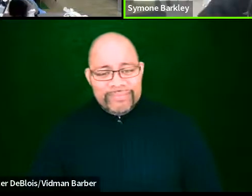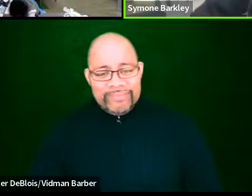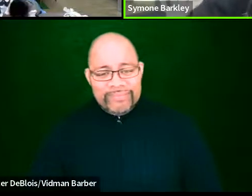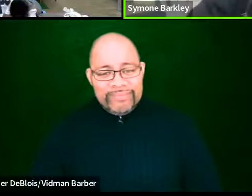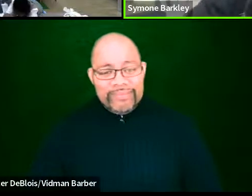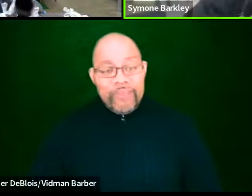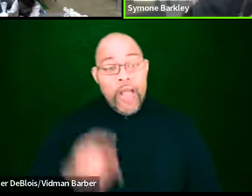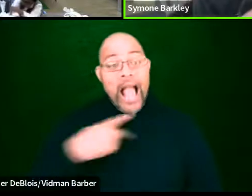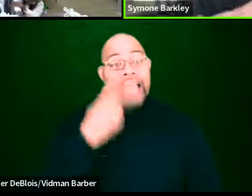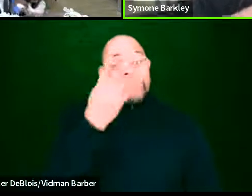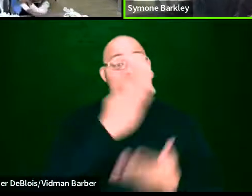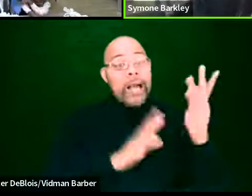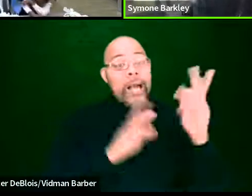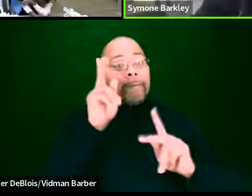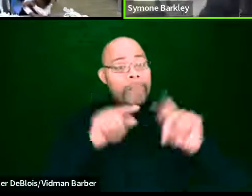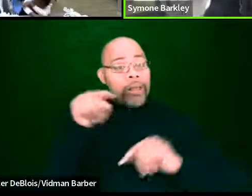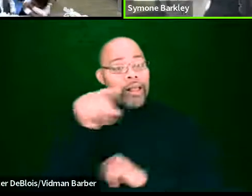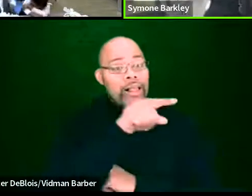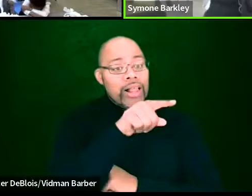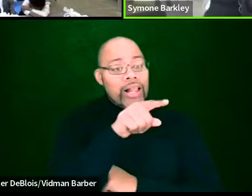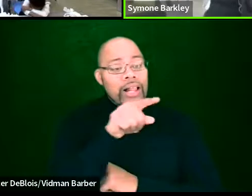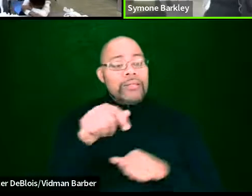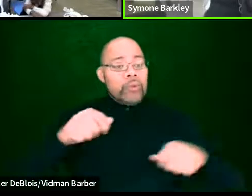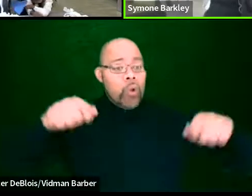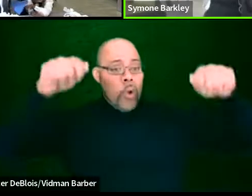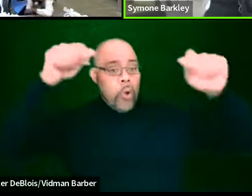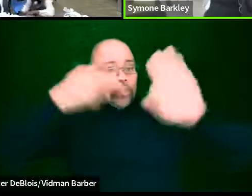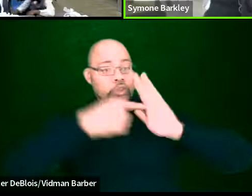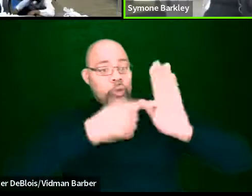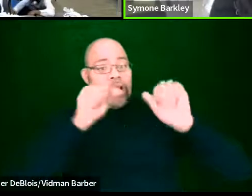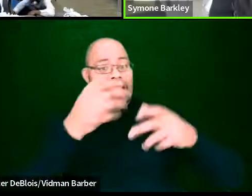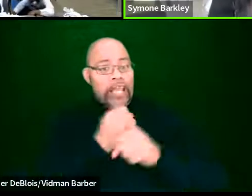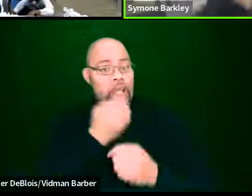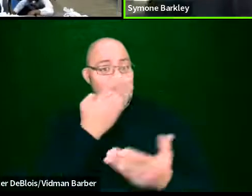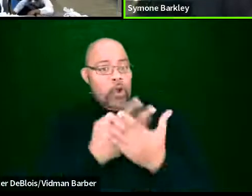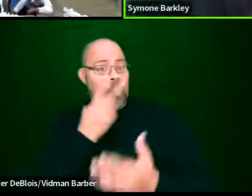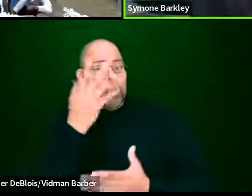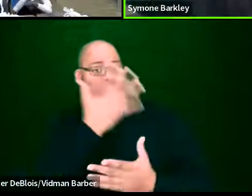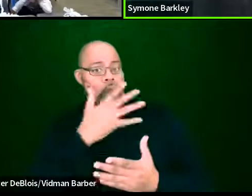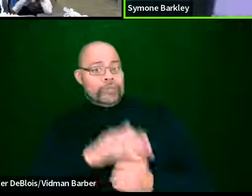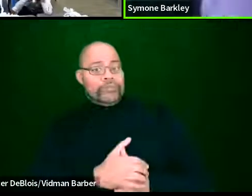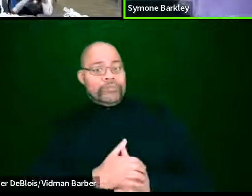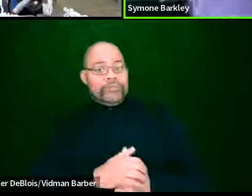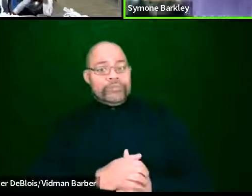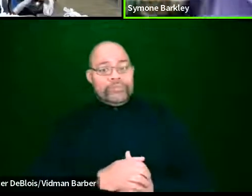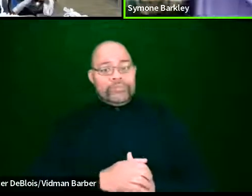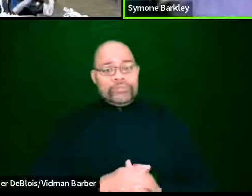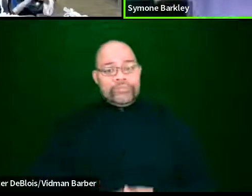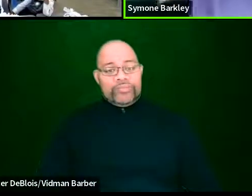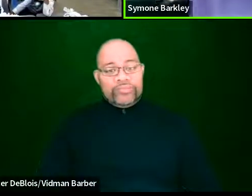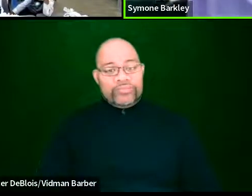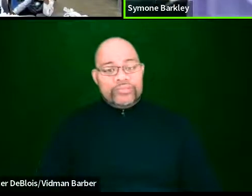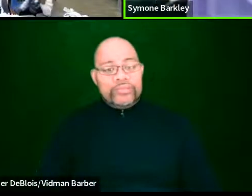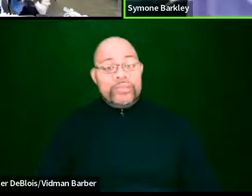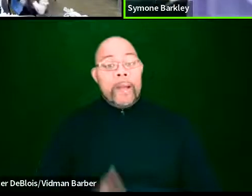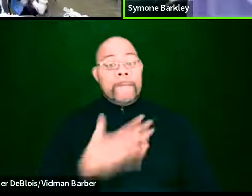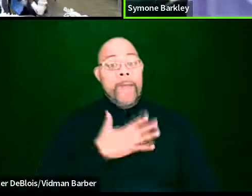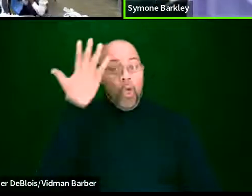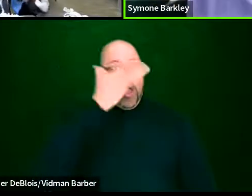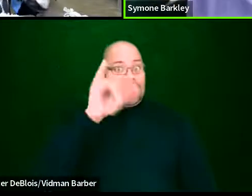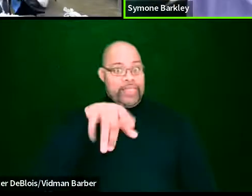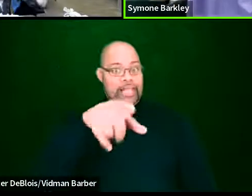Okay, I see some people holding theirs up so they can get a good look at it. This is what mine looks